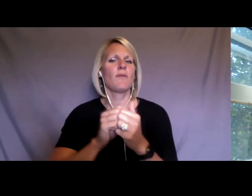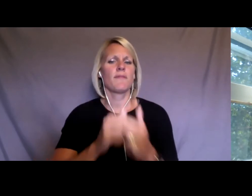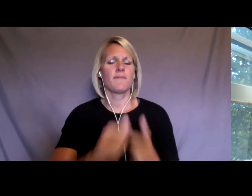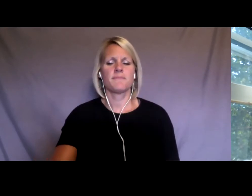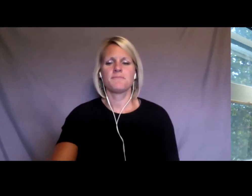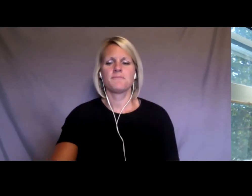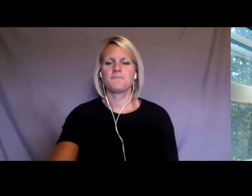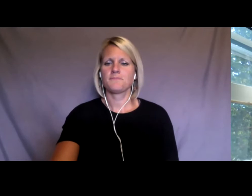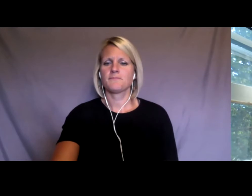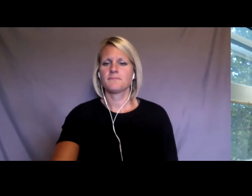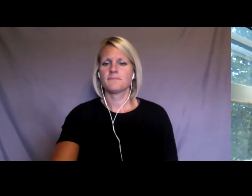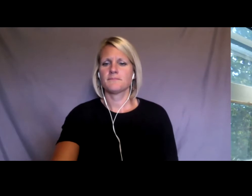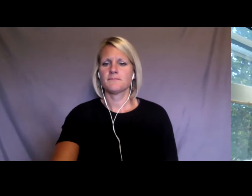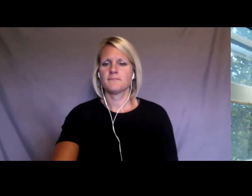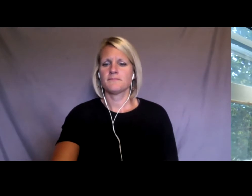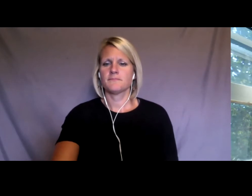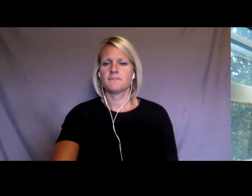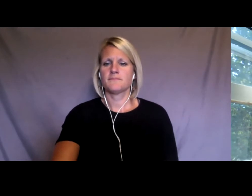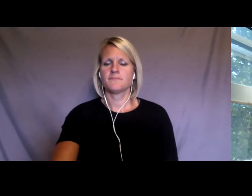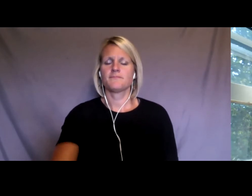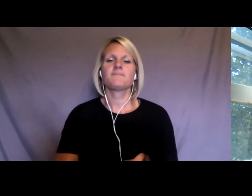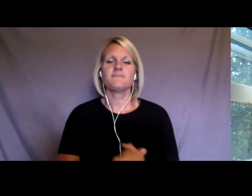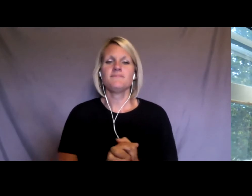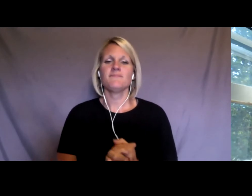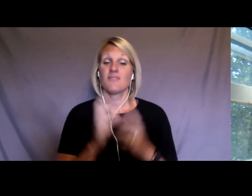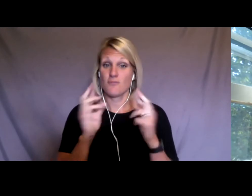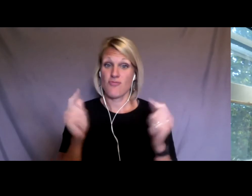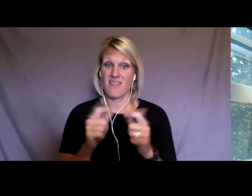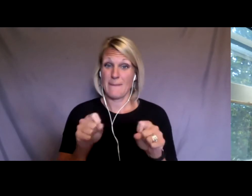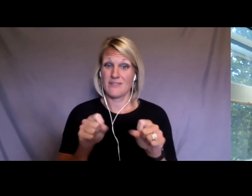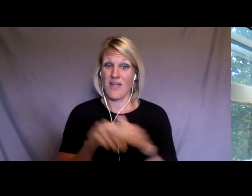Hope you are all able to access the poll.